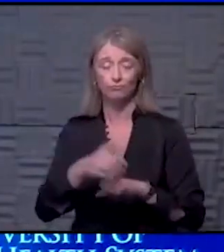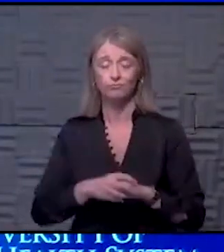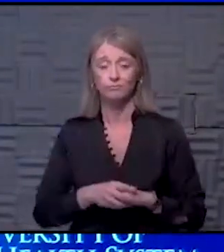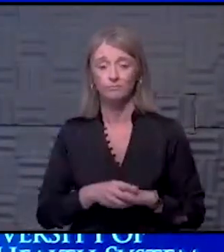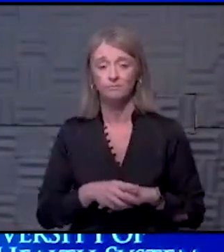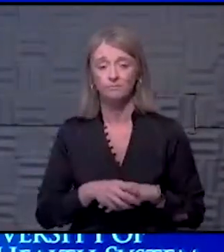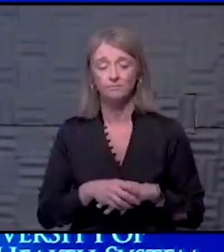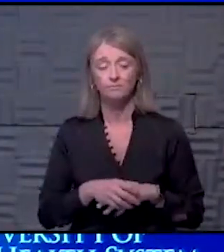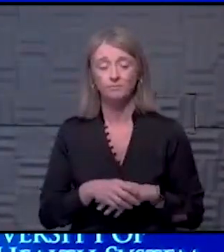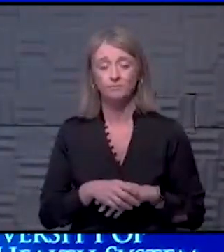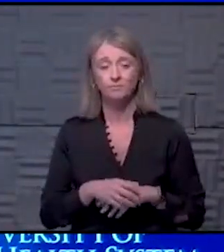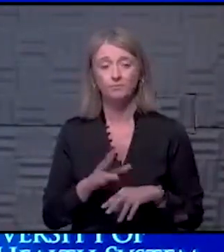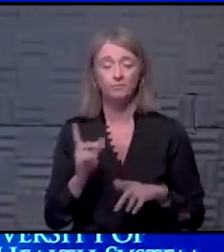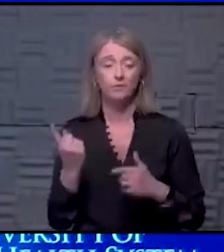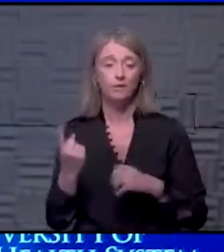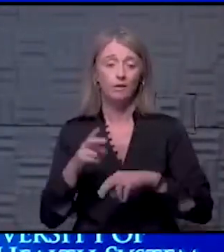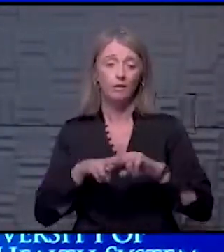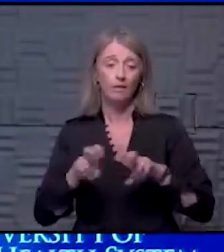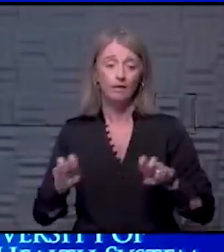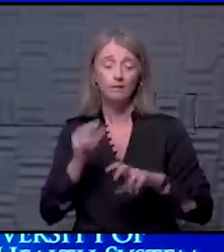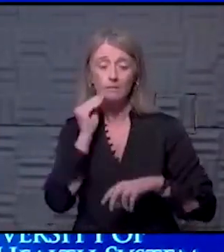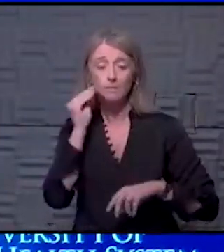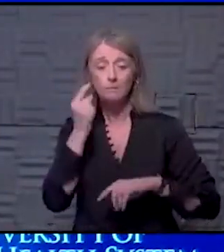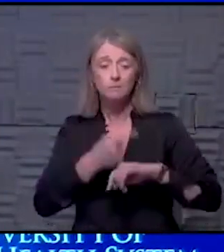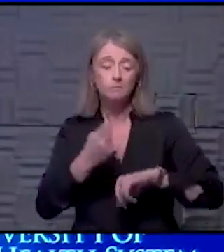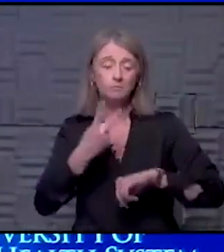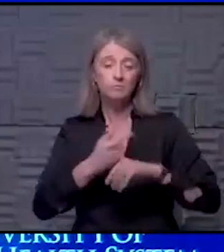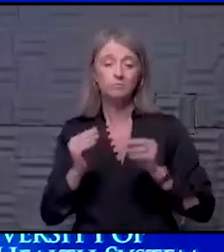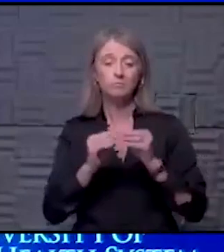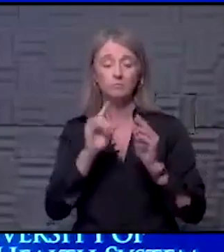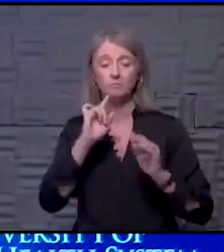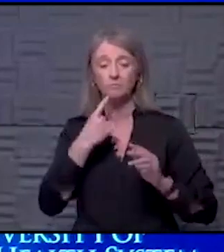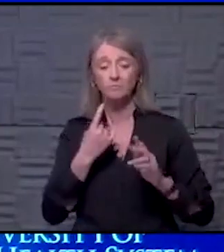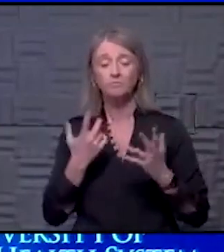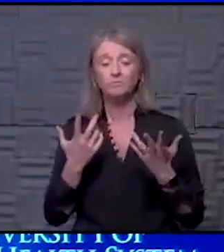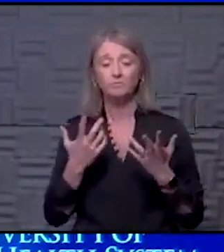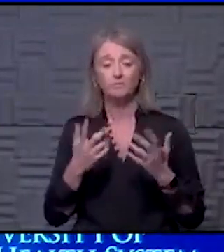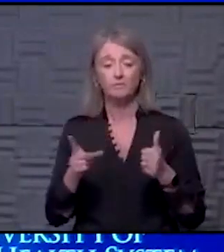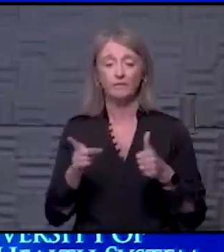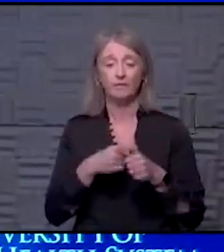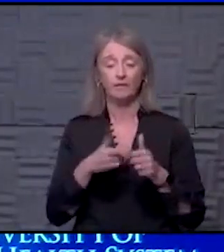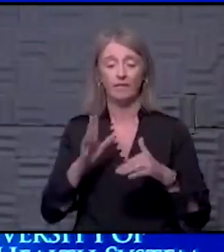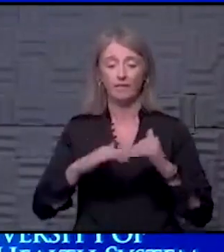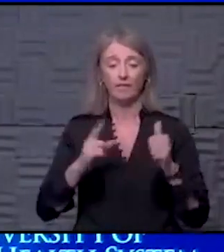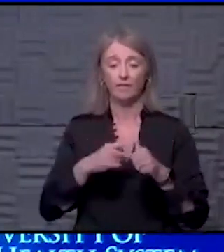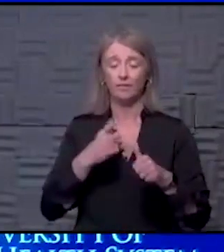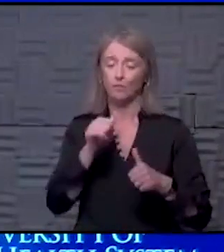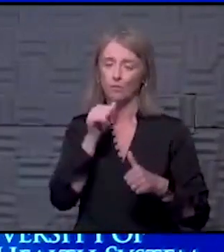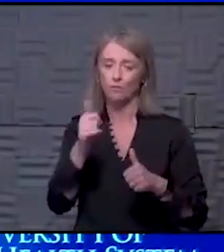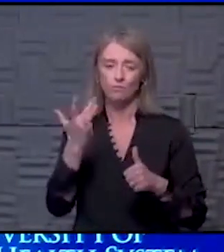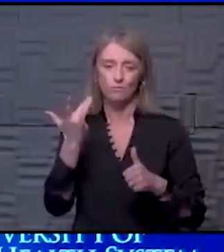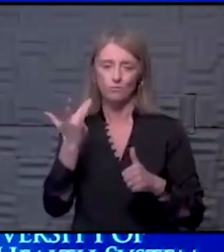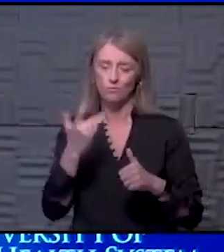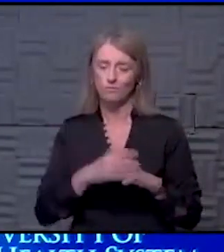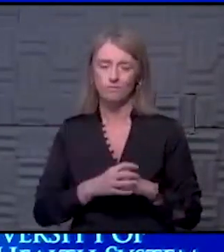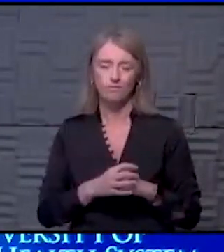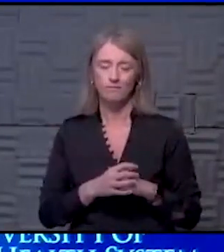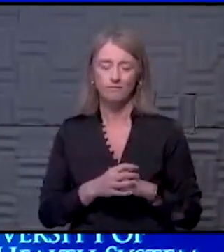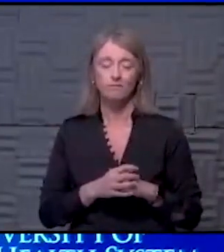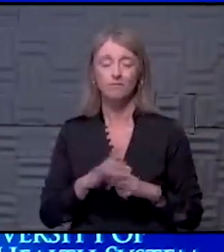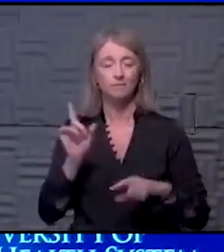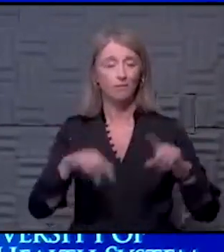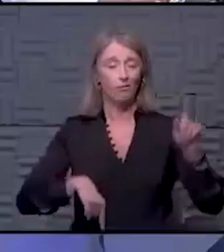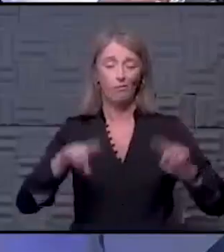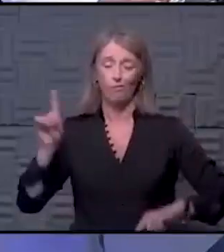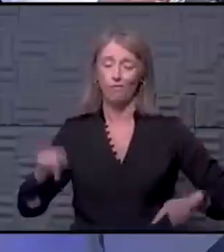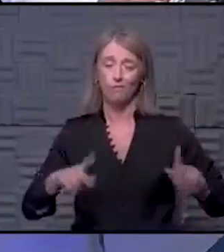and on the couch for a day or so, and was much greater in the sense of symptoms than their first. And not really sure what that's from, but it's been all over